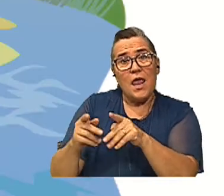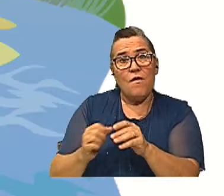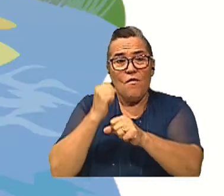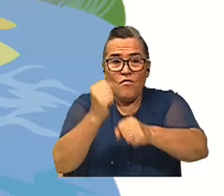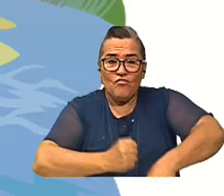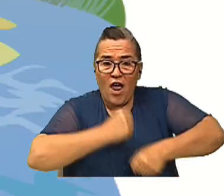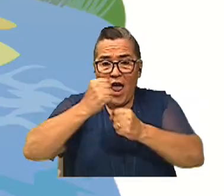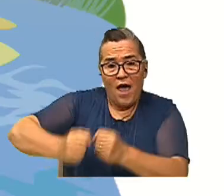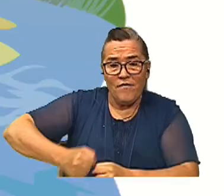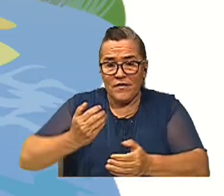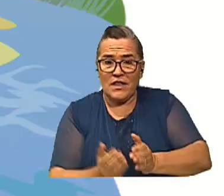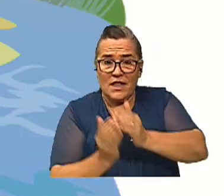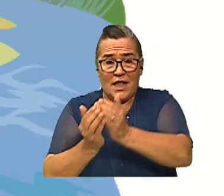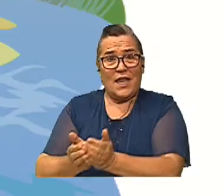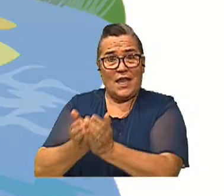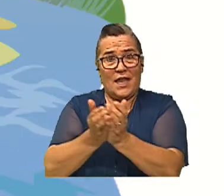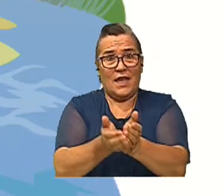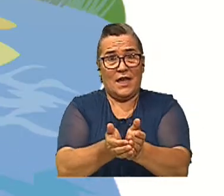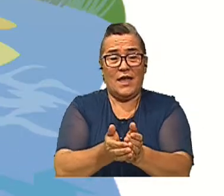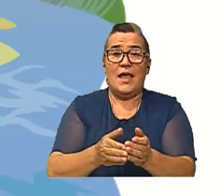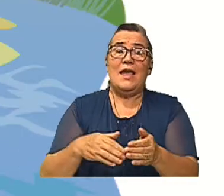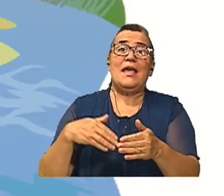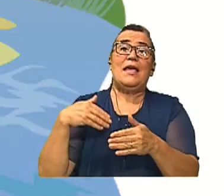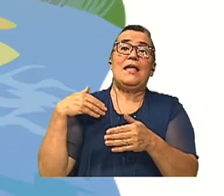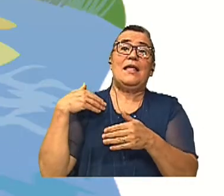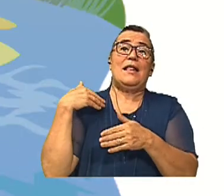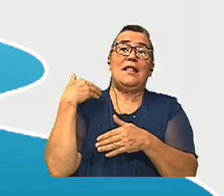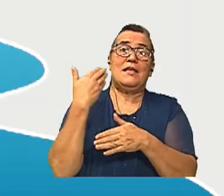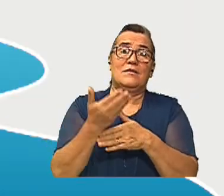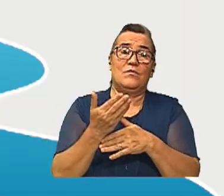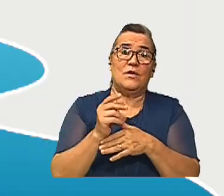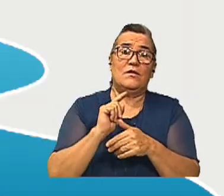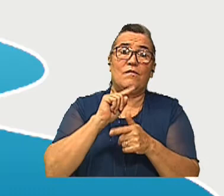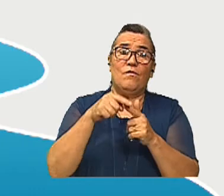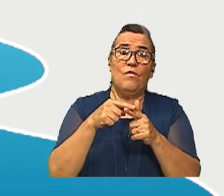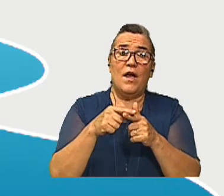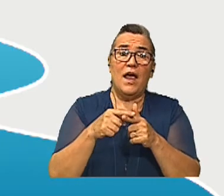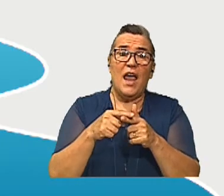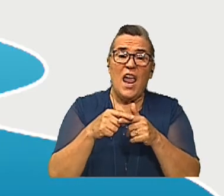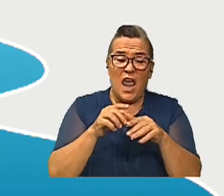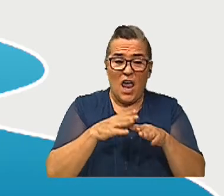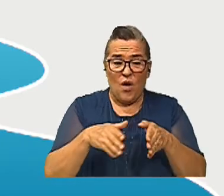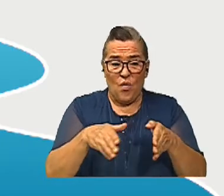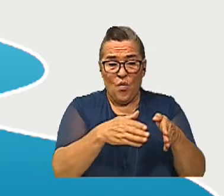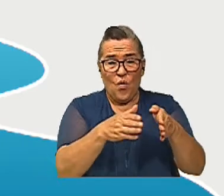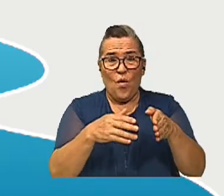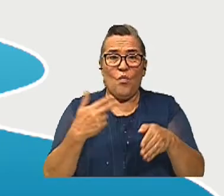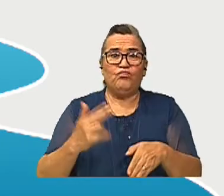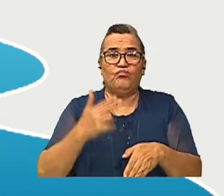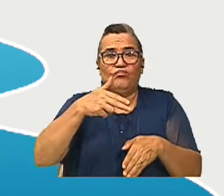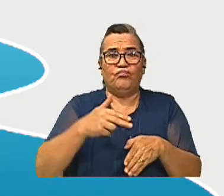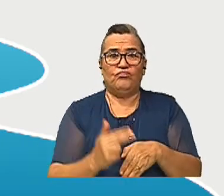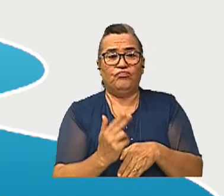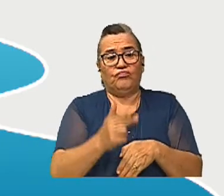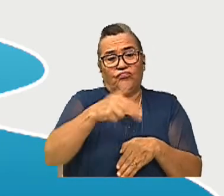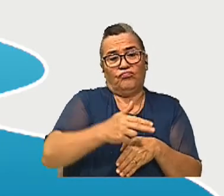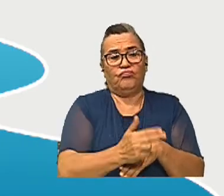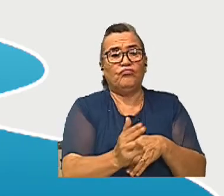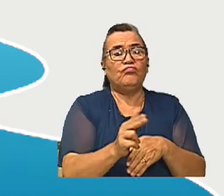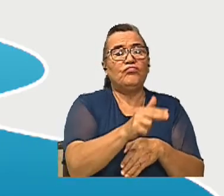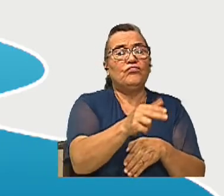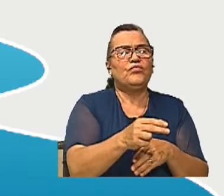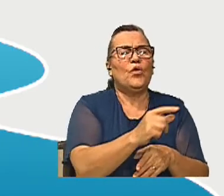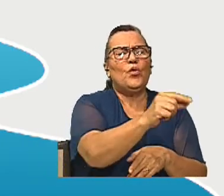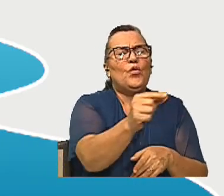day of their vacation, they drove on the bumpy road to Rio Celeste, where they hiked to the